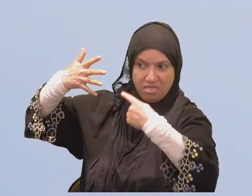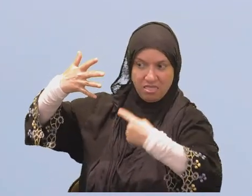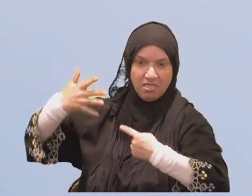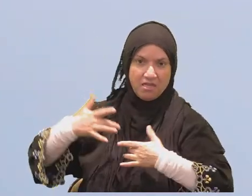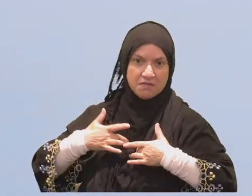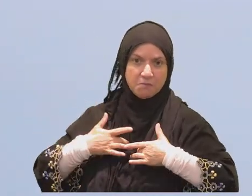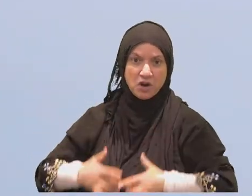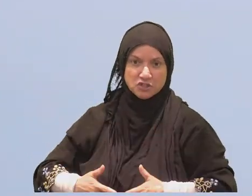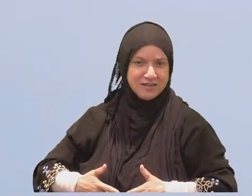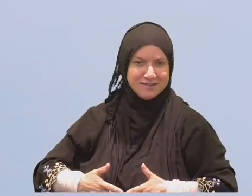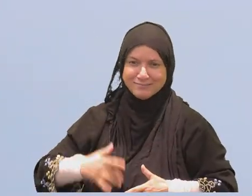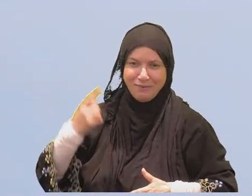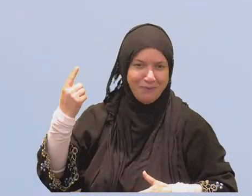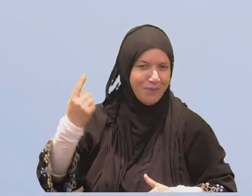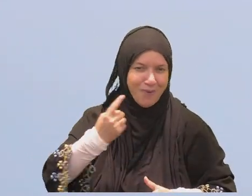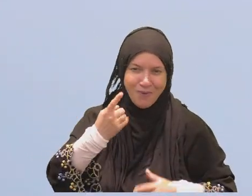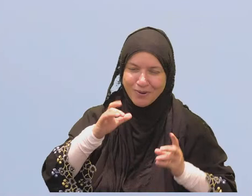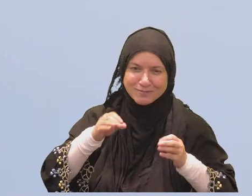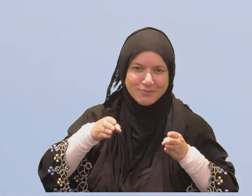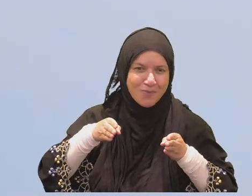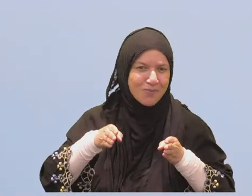people miserable?